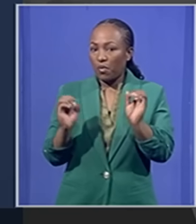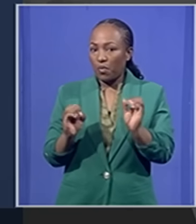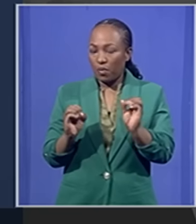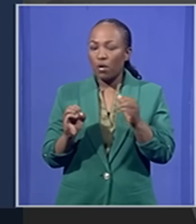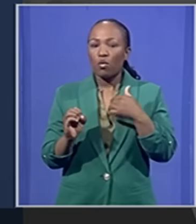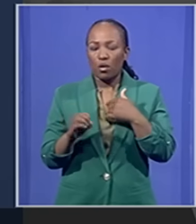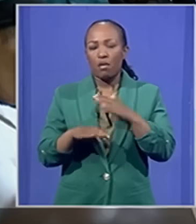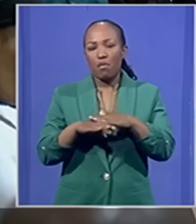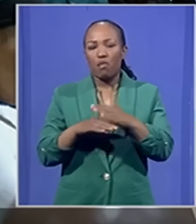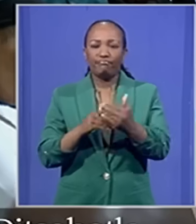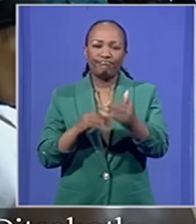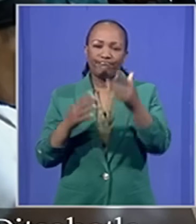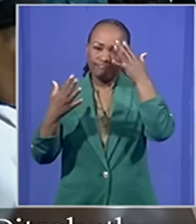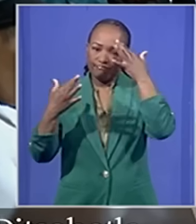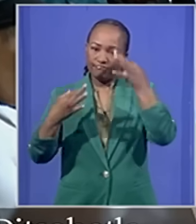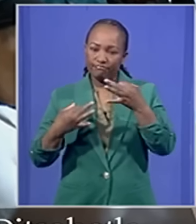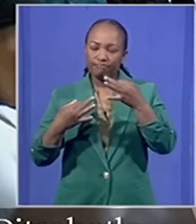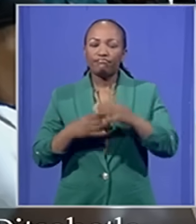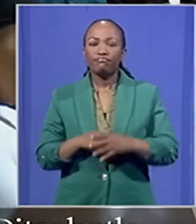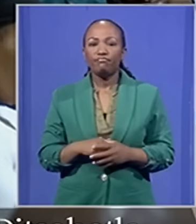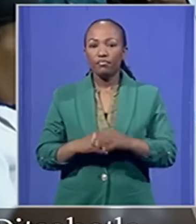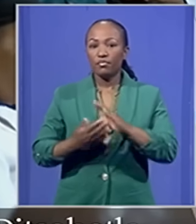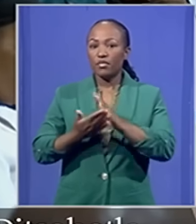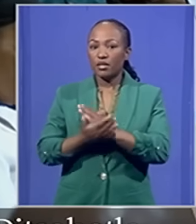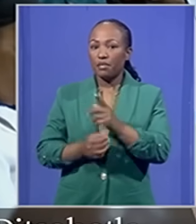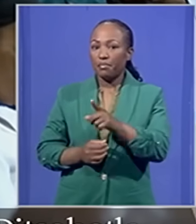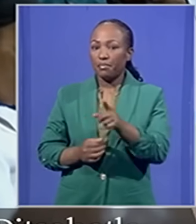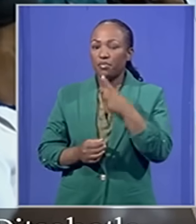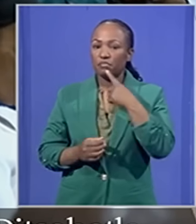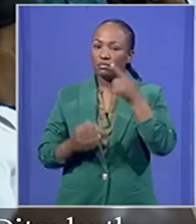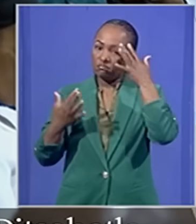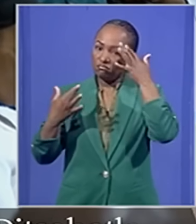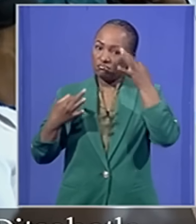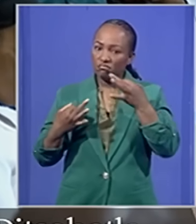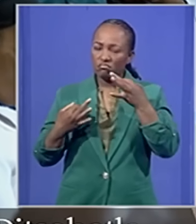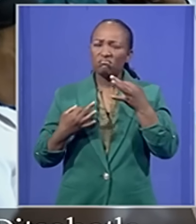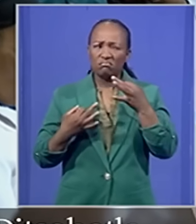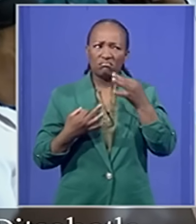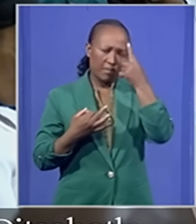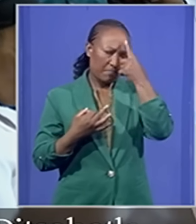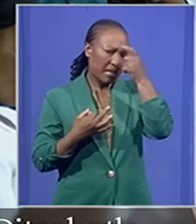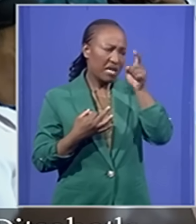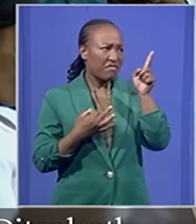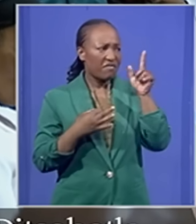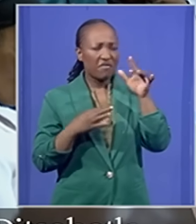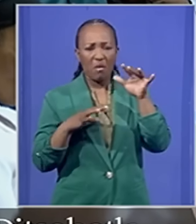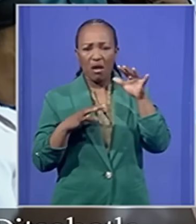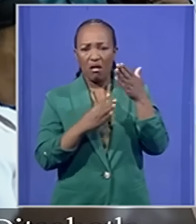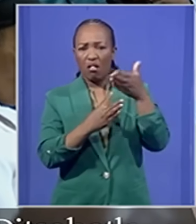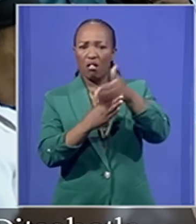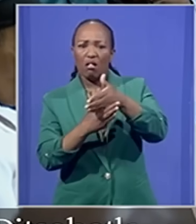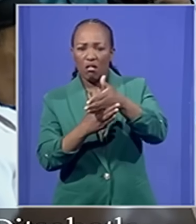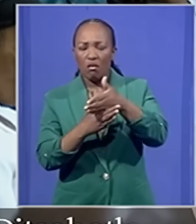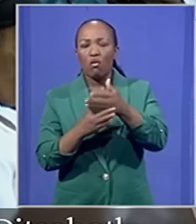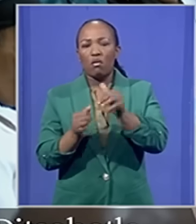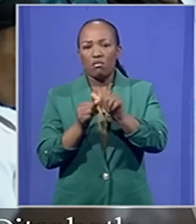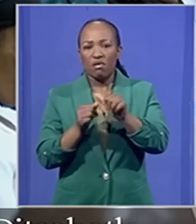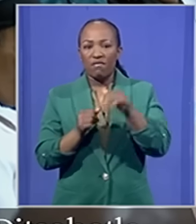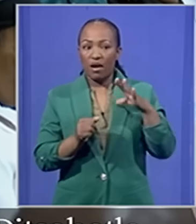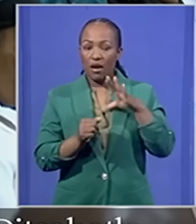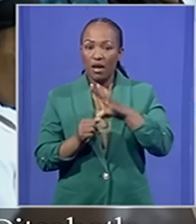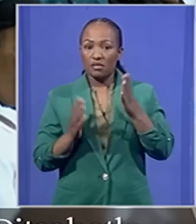as necessary. Bangwe ba dumela gore tsereganyo eno e tla atlega fa go ka nna le tirisano mmogo magareng ga makhanselara